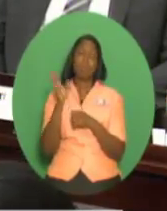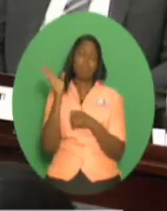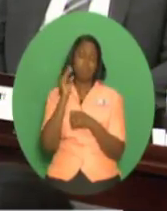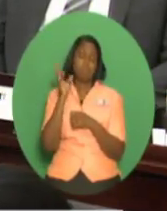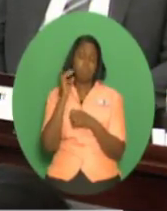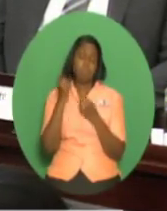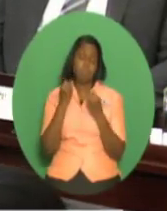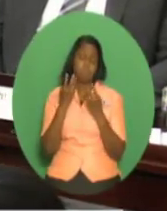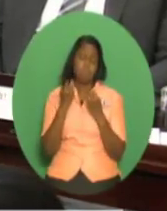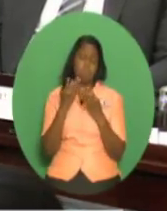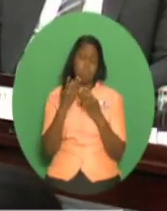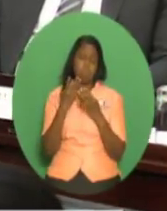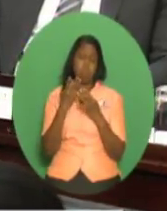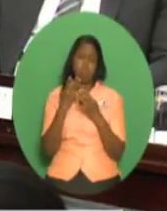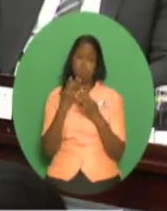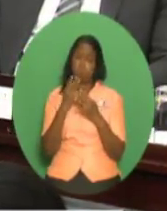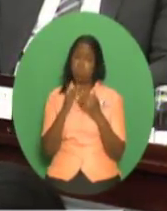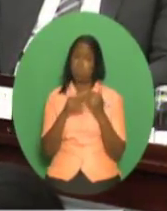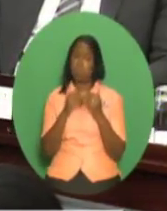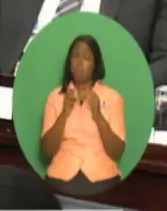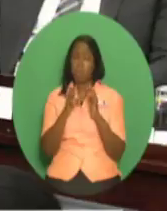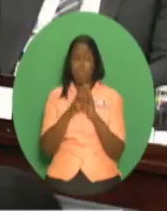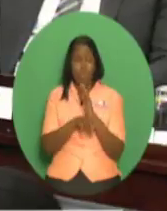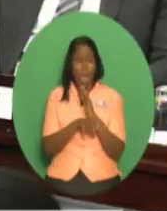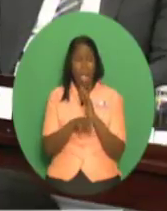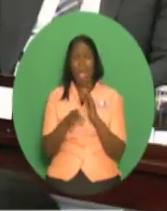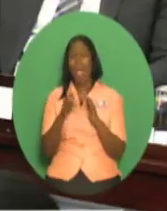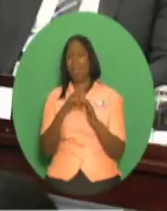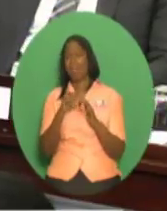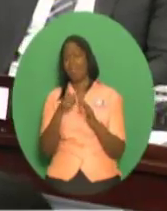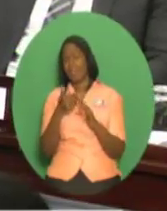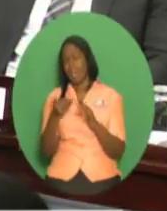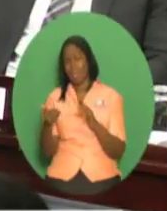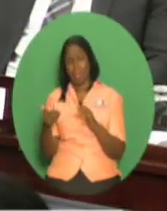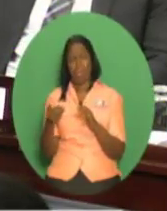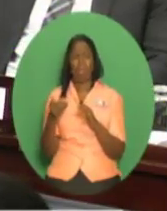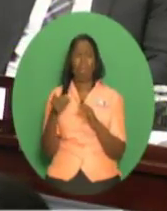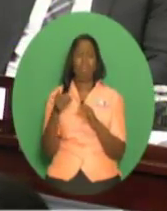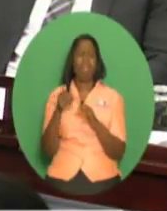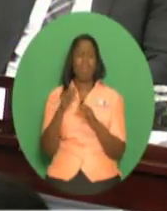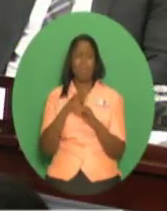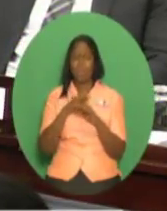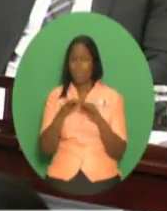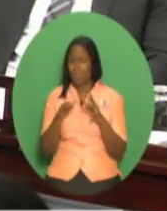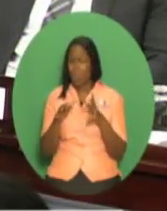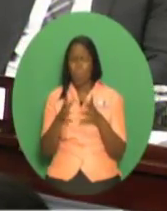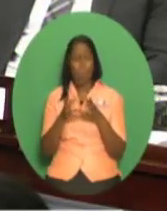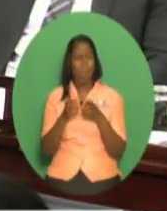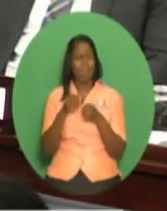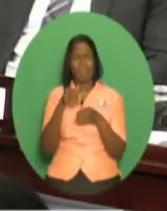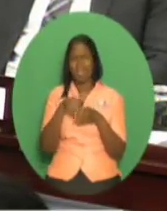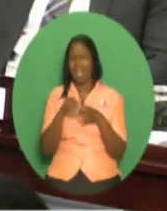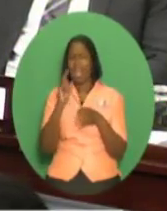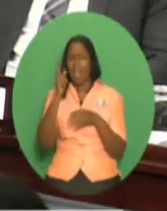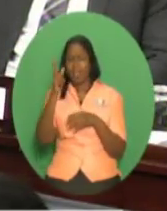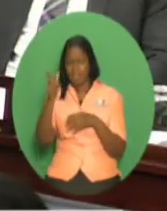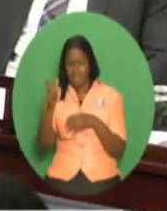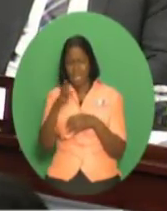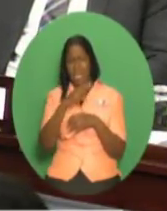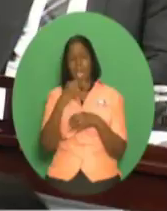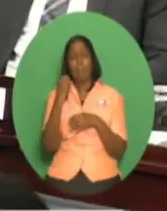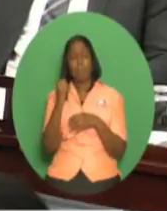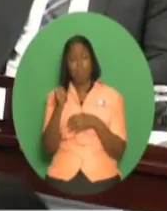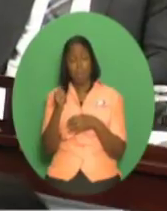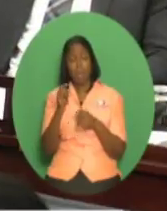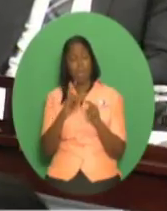lot about crime and undesirable behavior in the Laventil MOVA district, we have